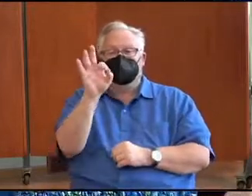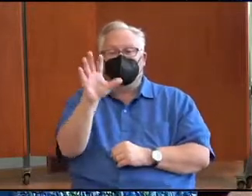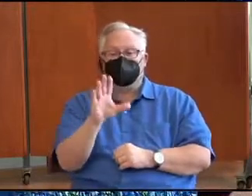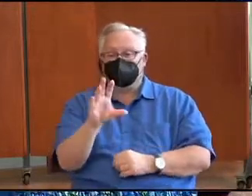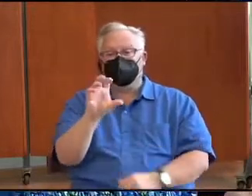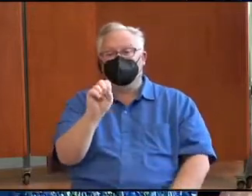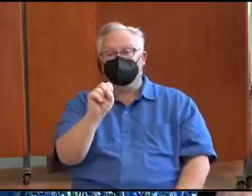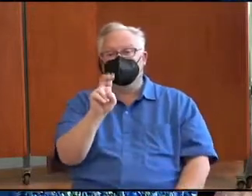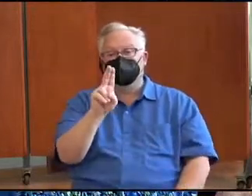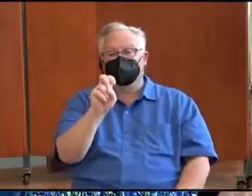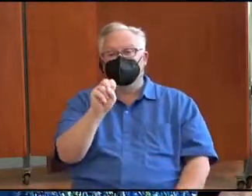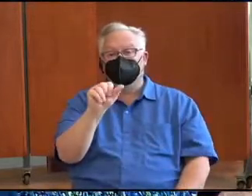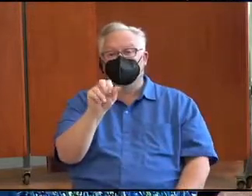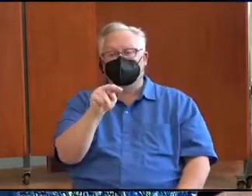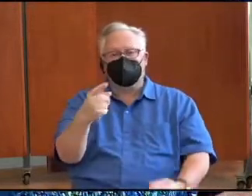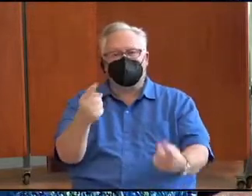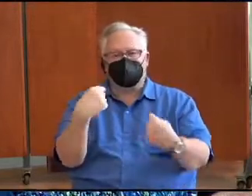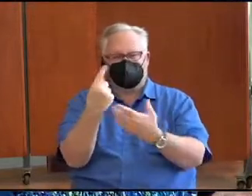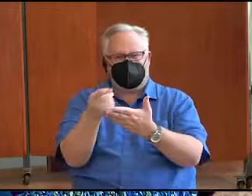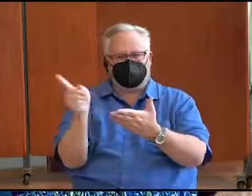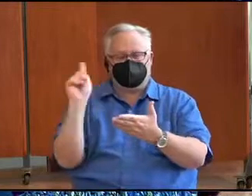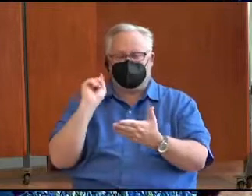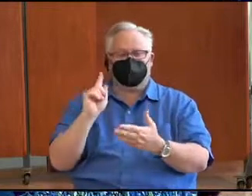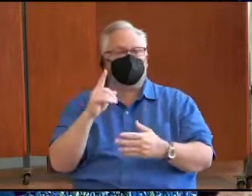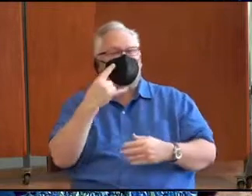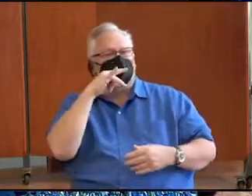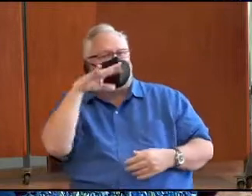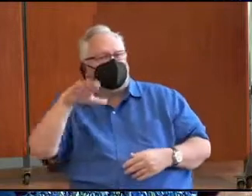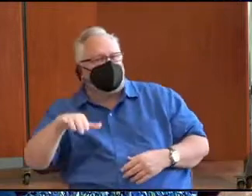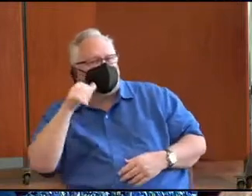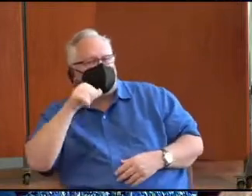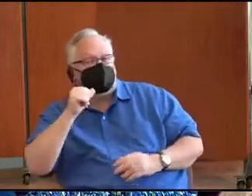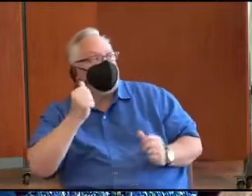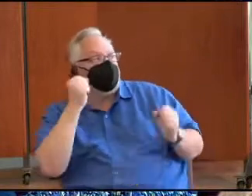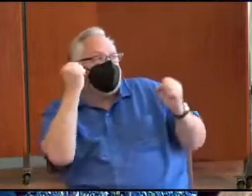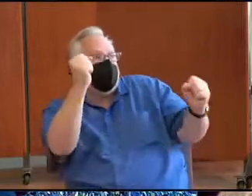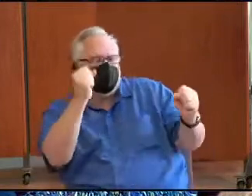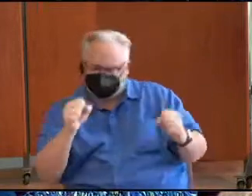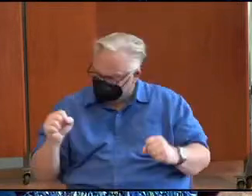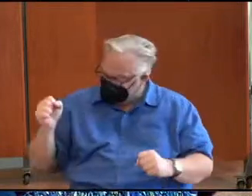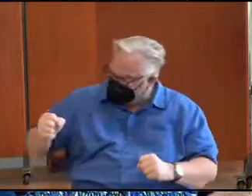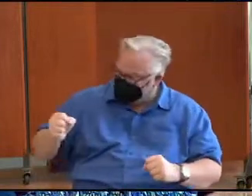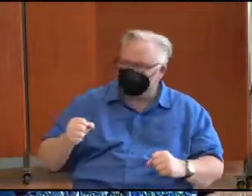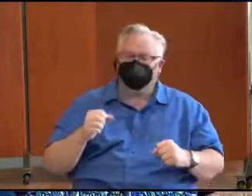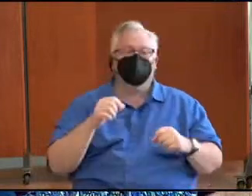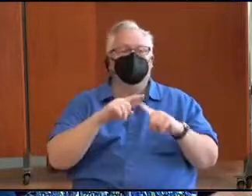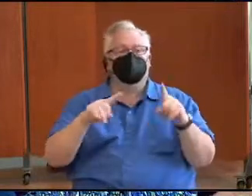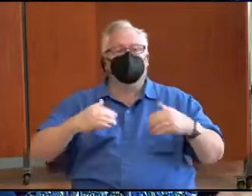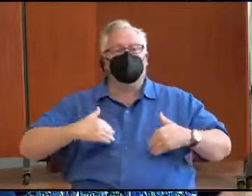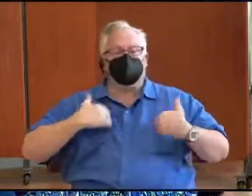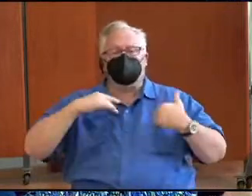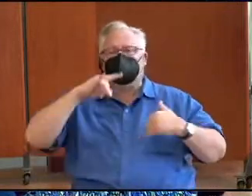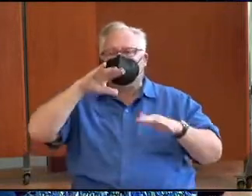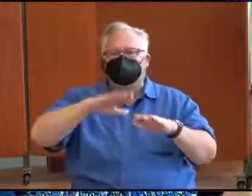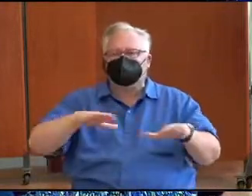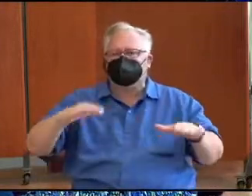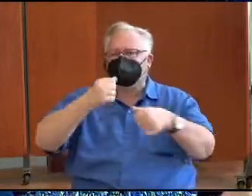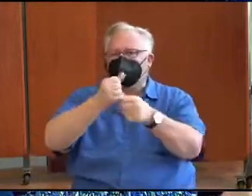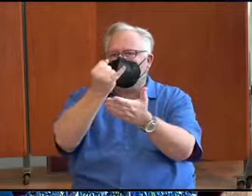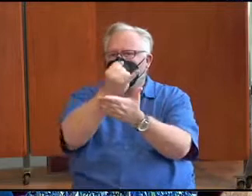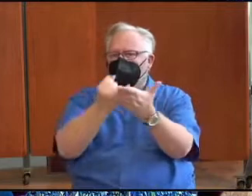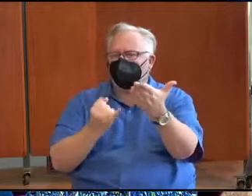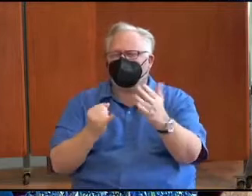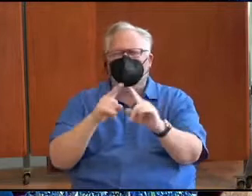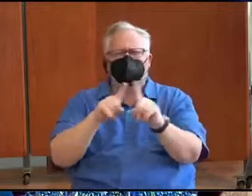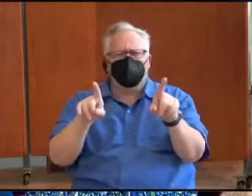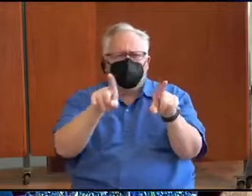Yeah. And both the children and the youth group made our artwork. And they also brainstormed some questions